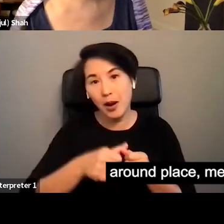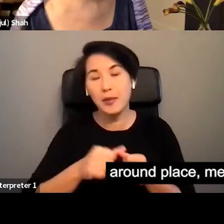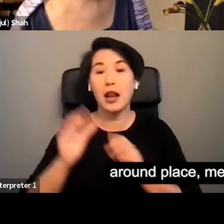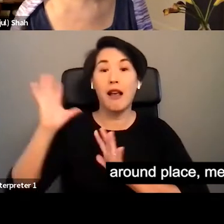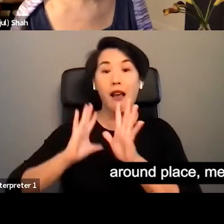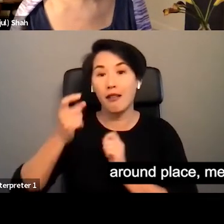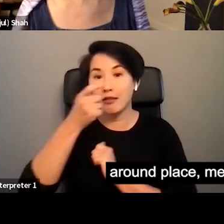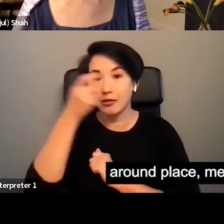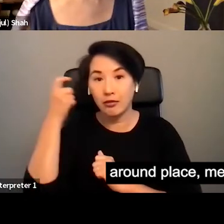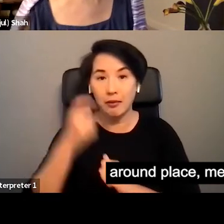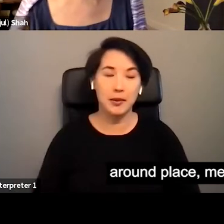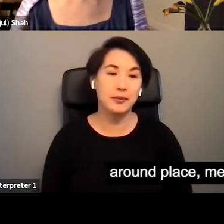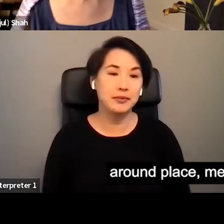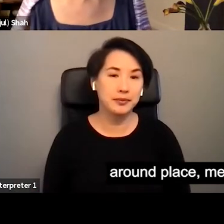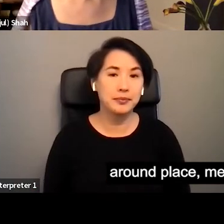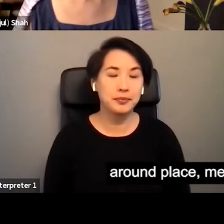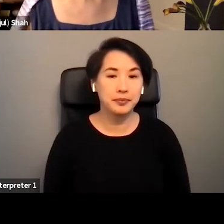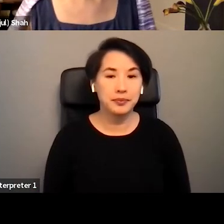trauma. And